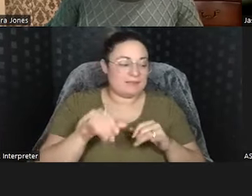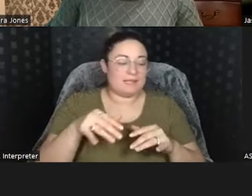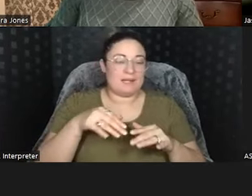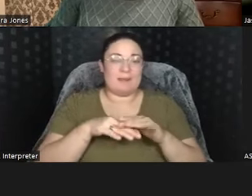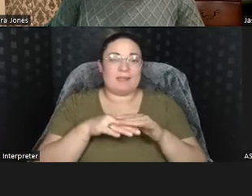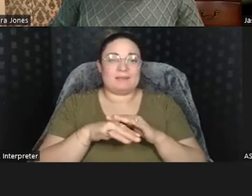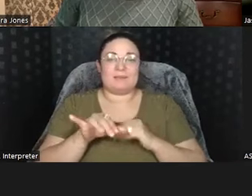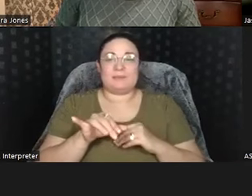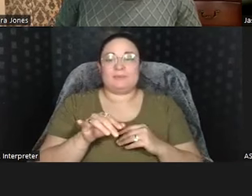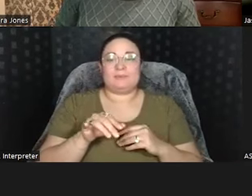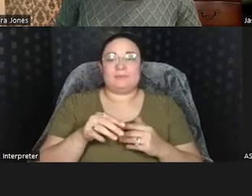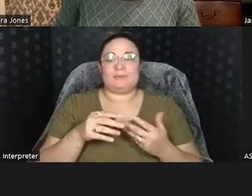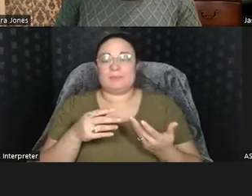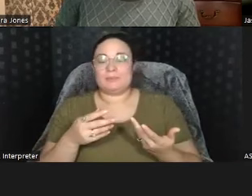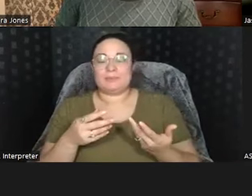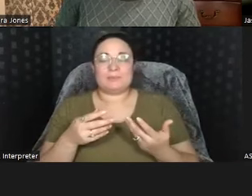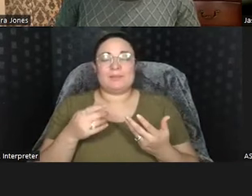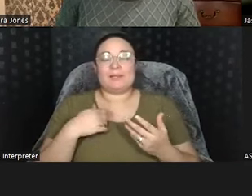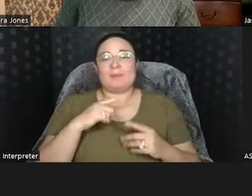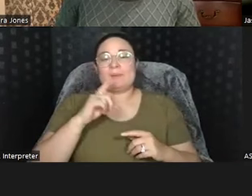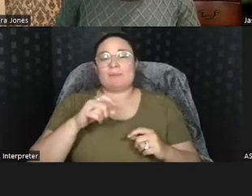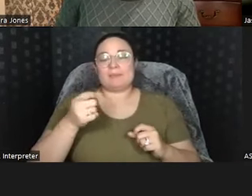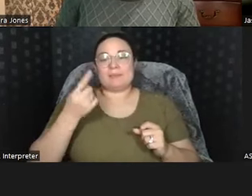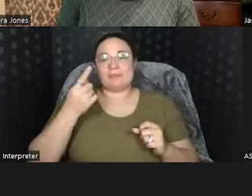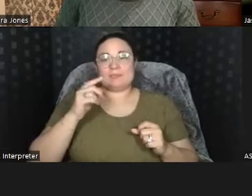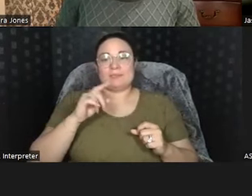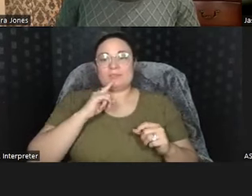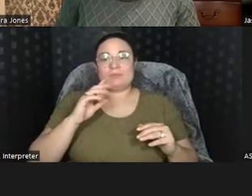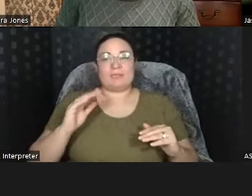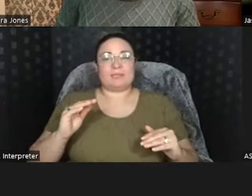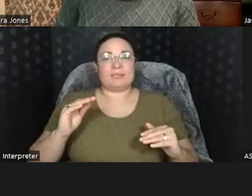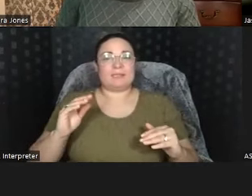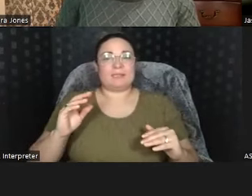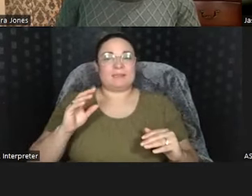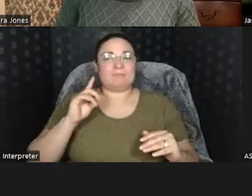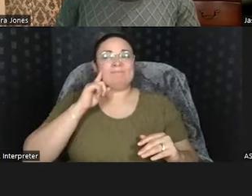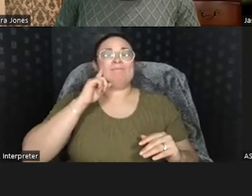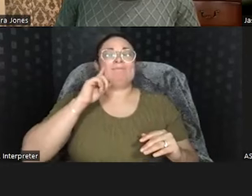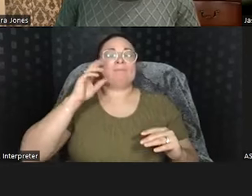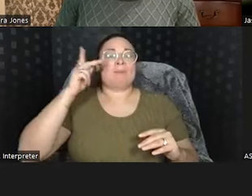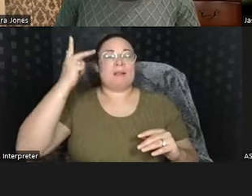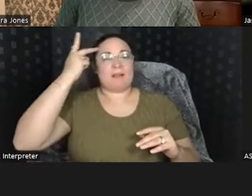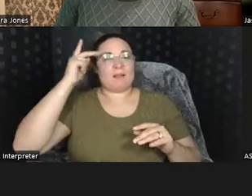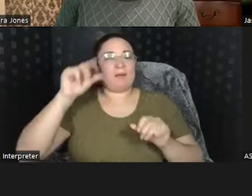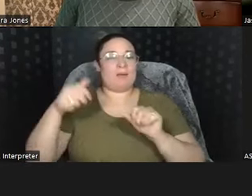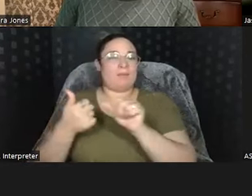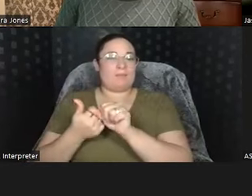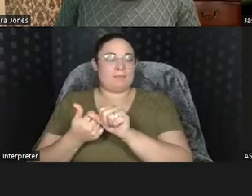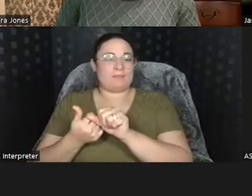to. So I think that we have to understand that there's a very sophisticated political operation that is designed to